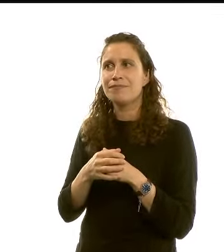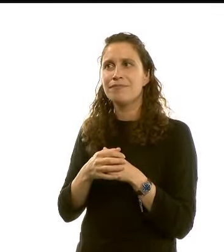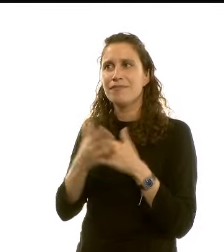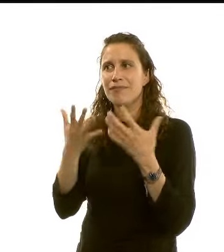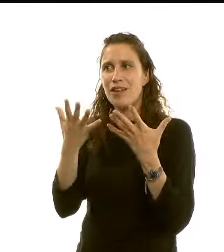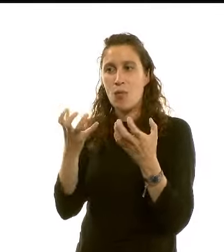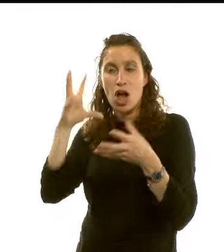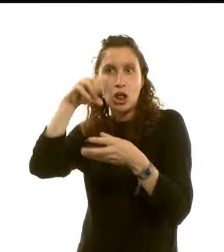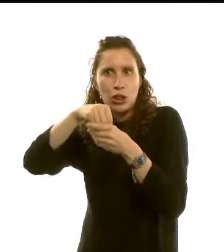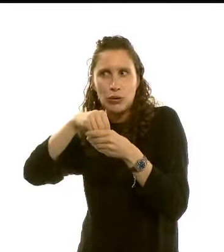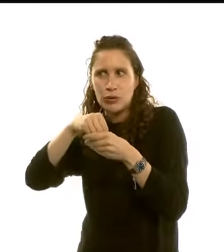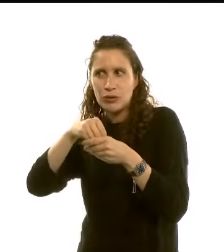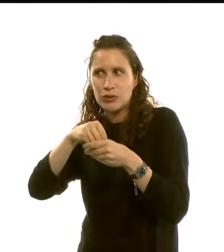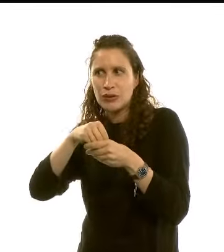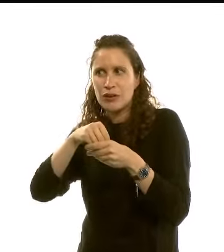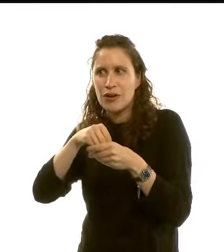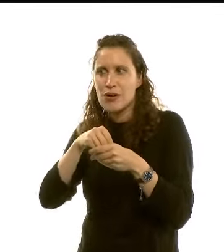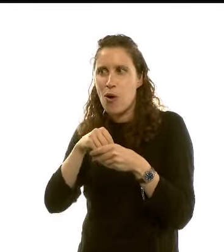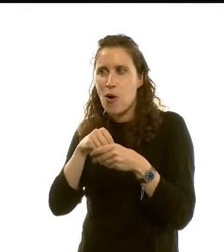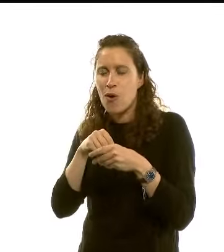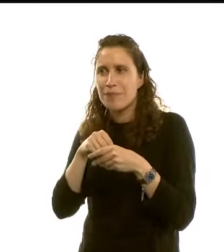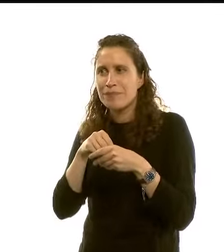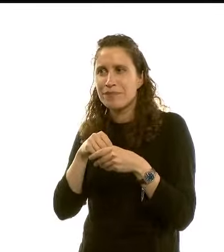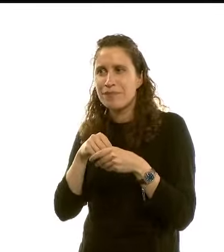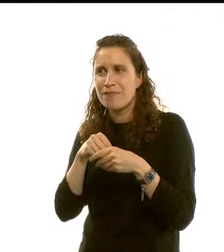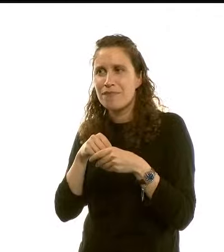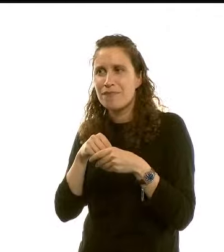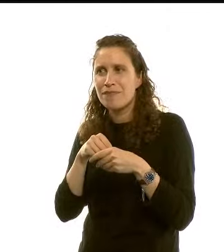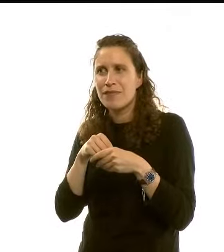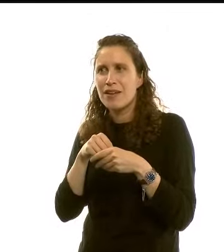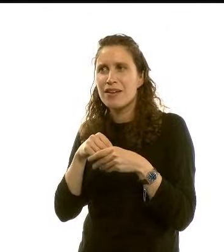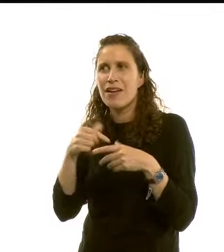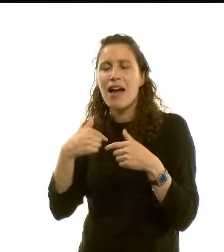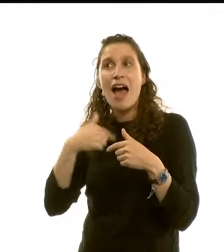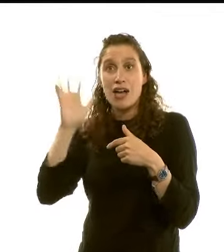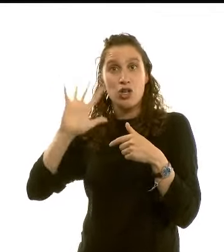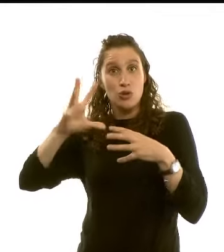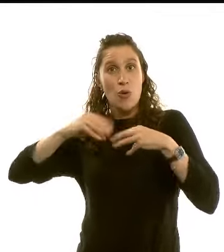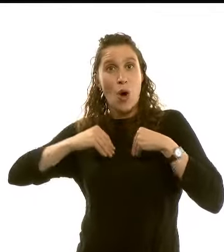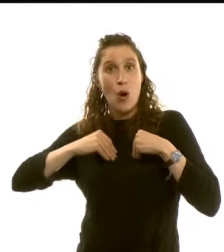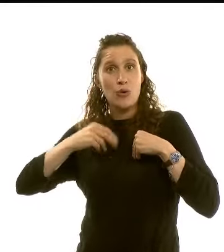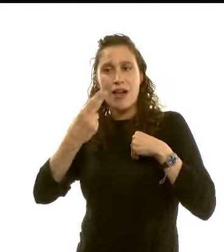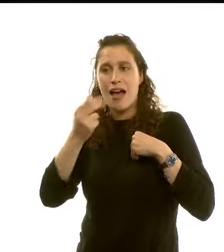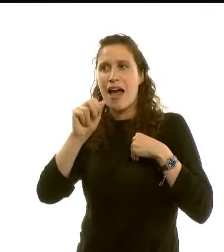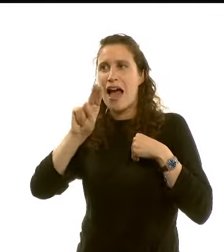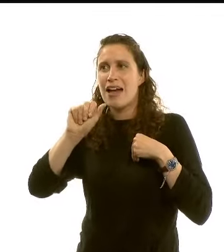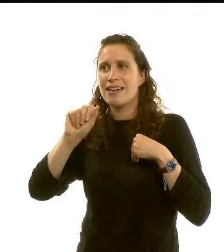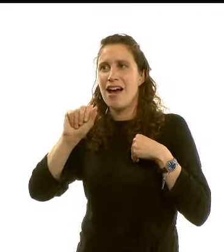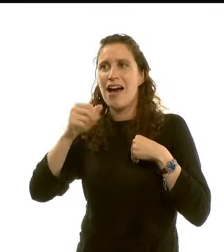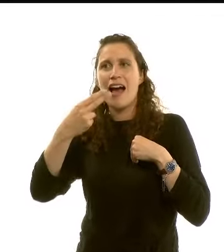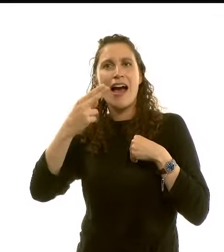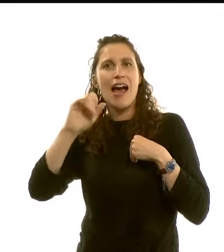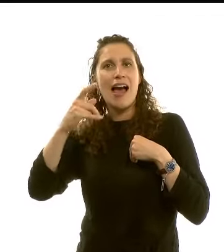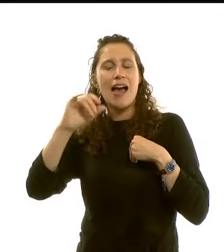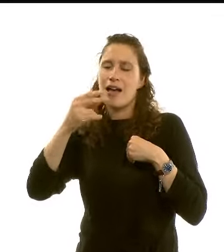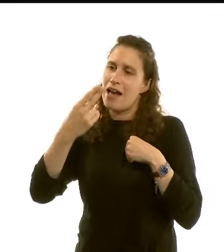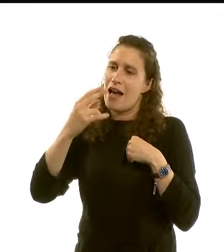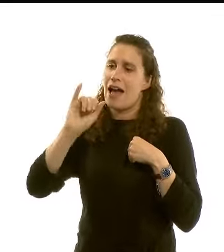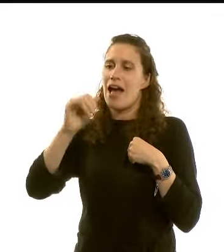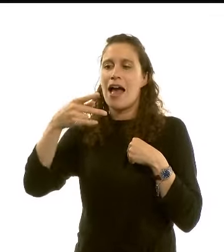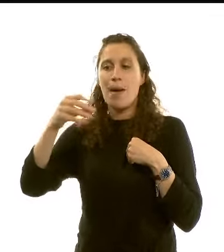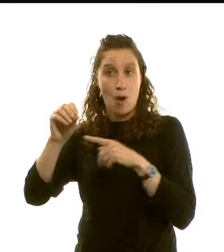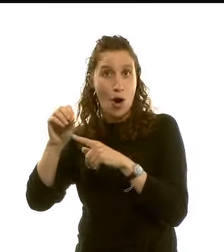one in here. Well, let's step down. What have you got? Because I used to own this. It's Hannah the Hippo. Hi, Hannah. So I